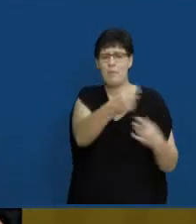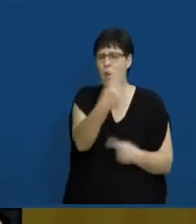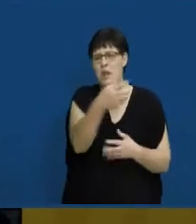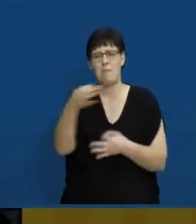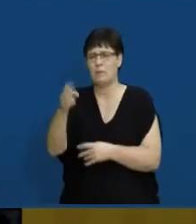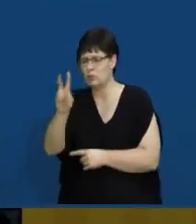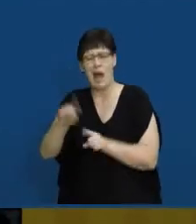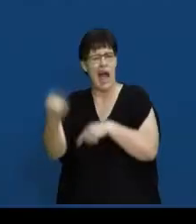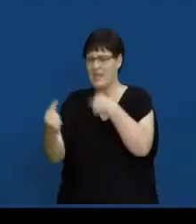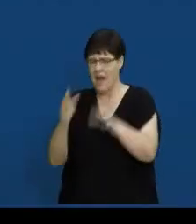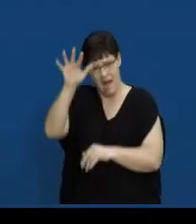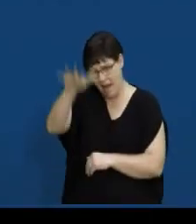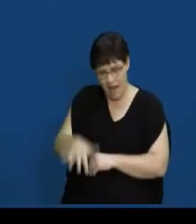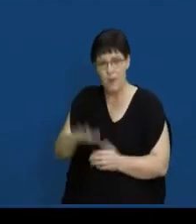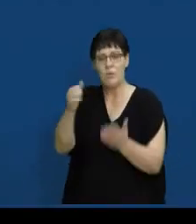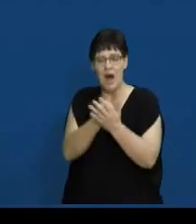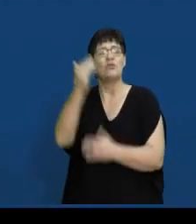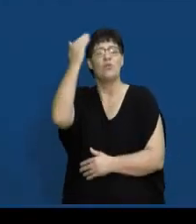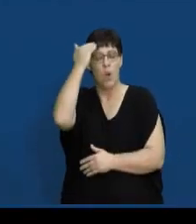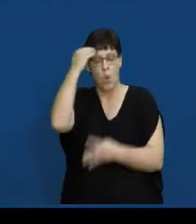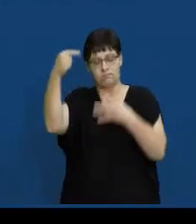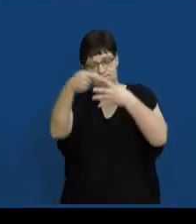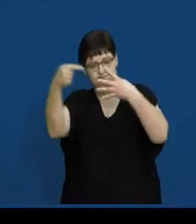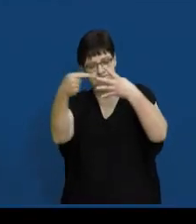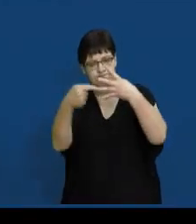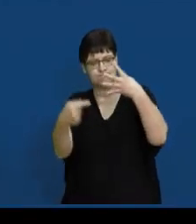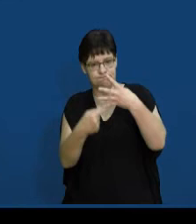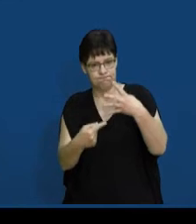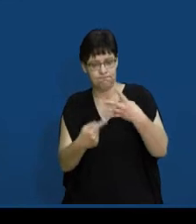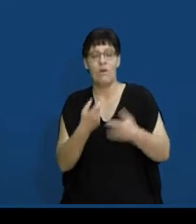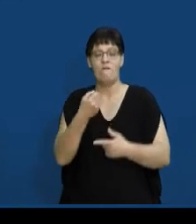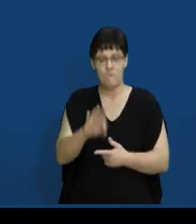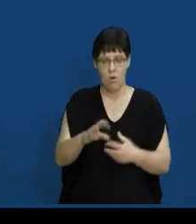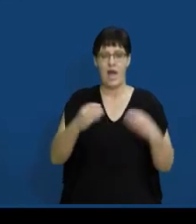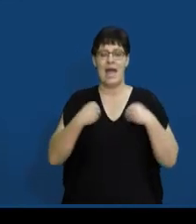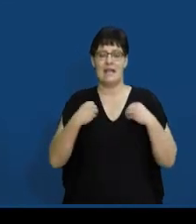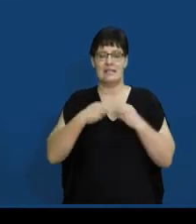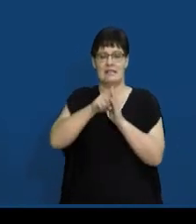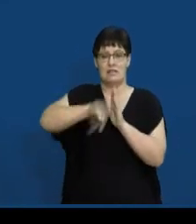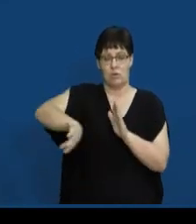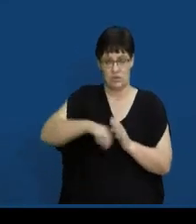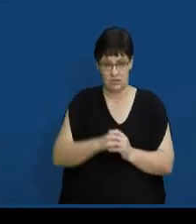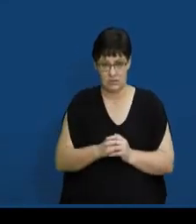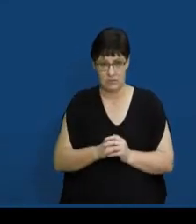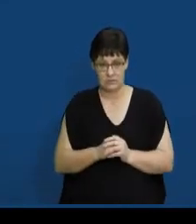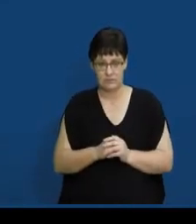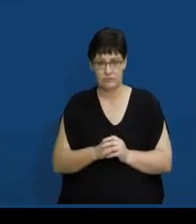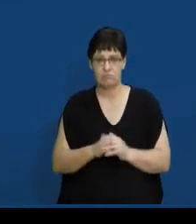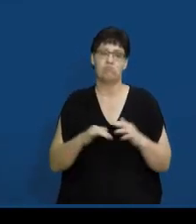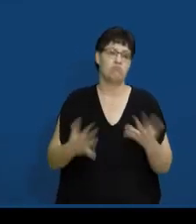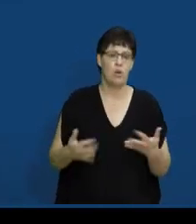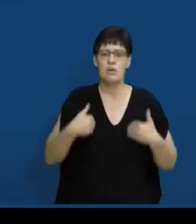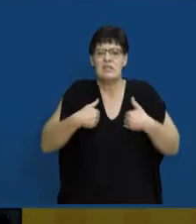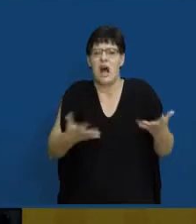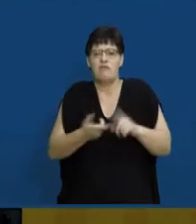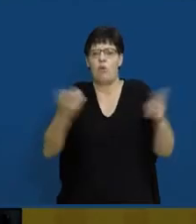2, you need to know all the components with regards to the asset disposal. So, where do you start off